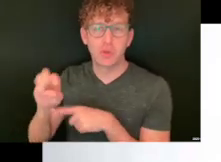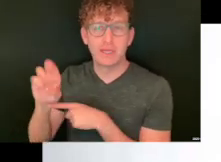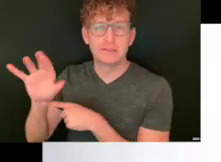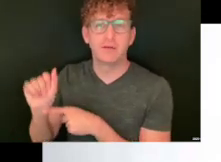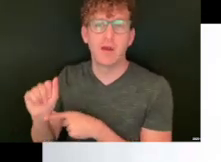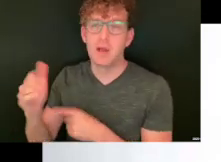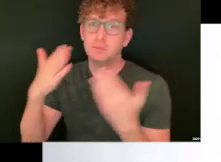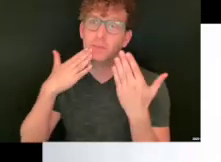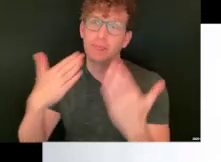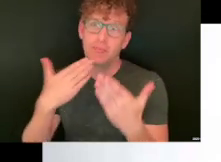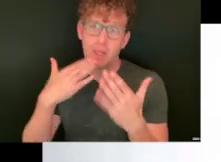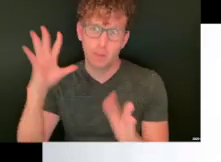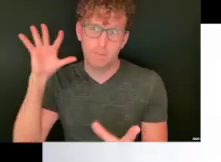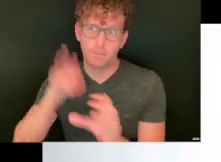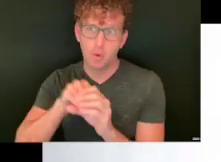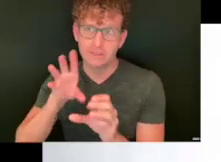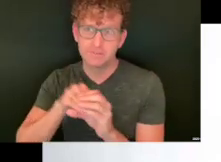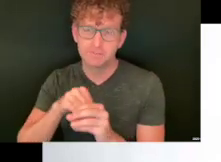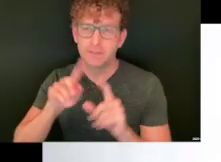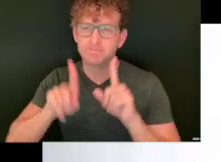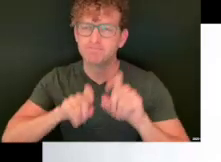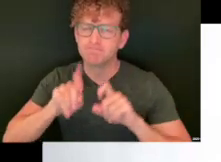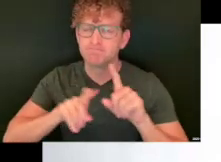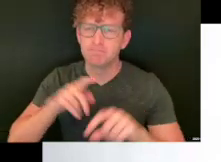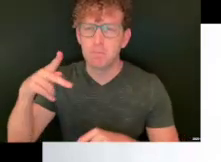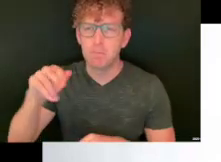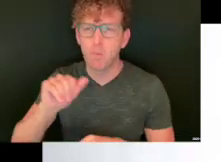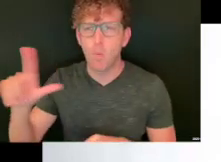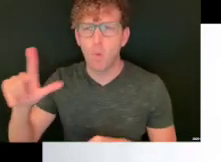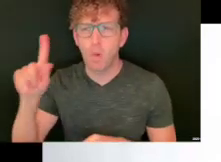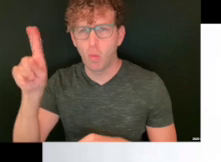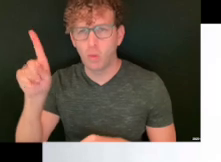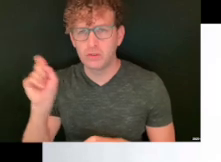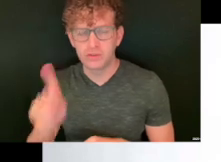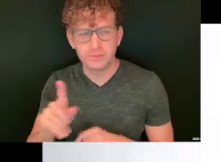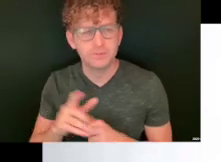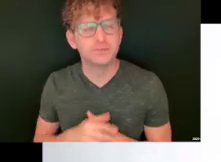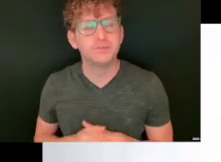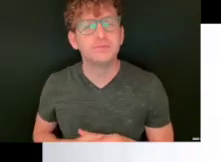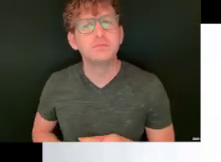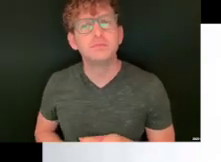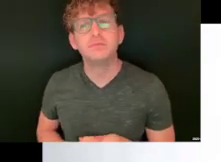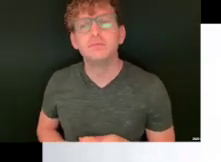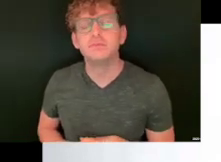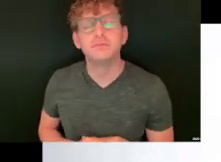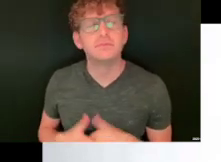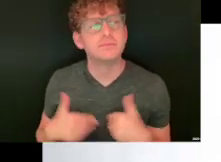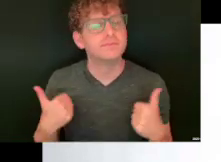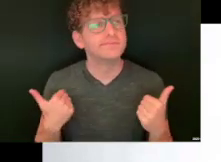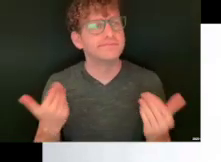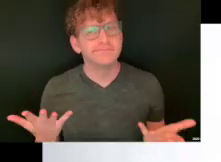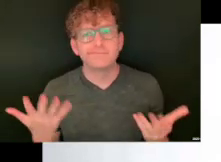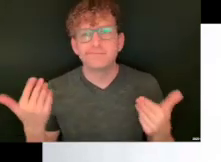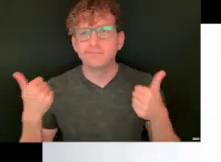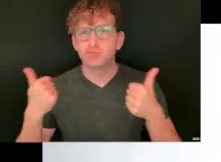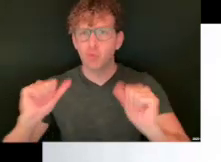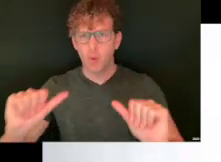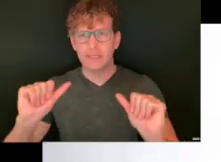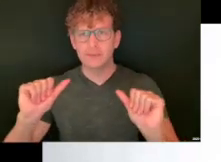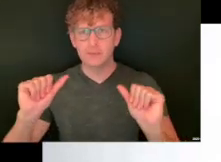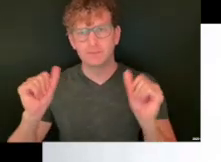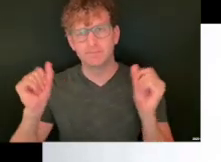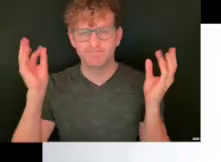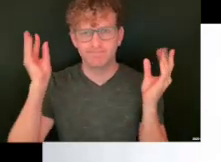definitive, or maybe I'm trying to think of a simpler word. In any case, I